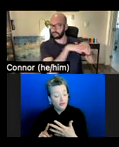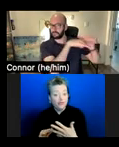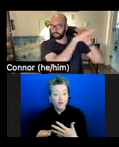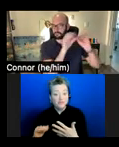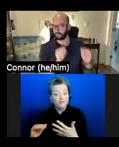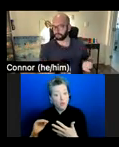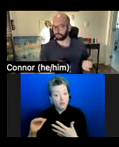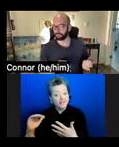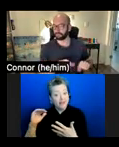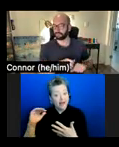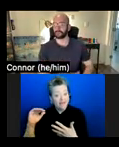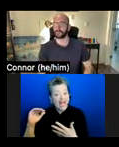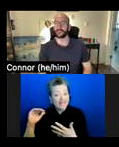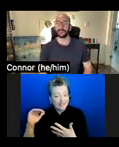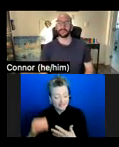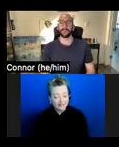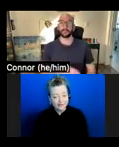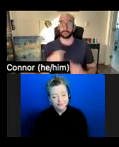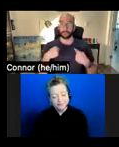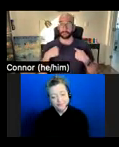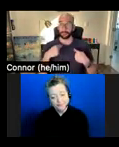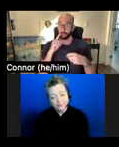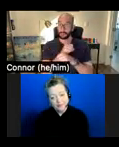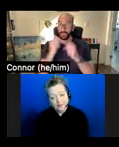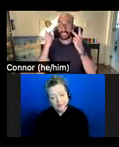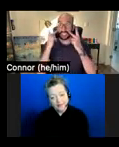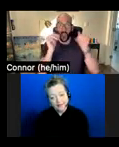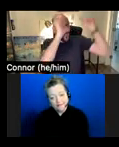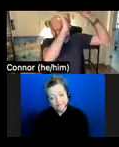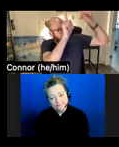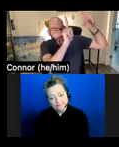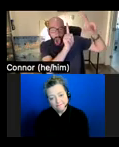if you will, those floors that I have access to.